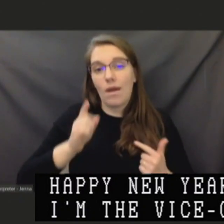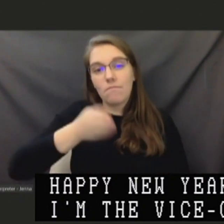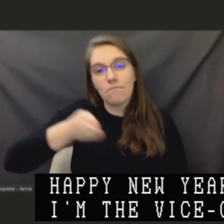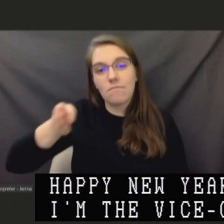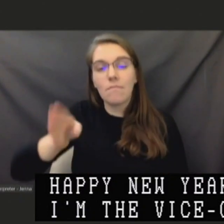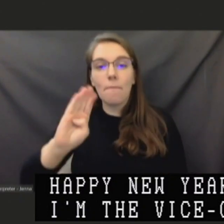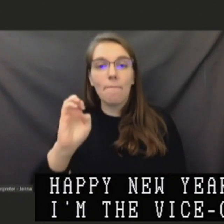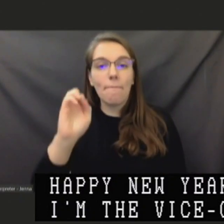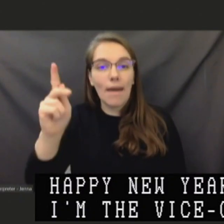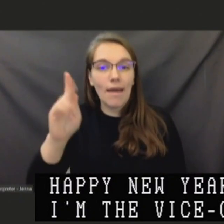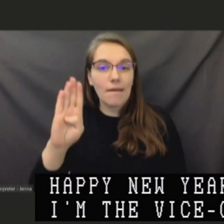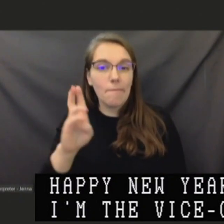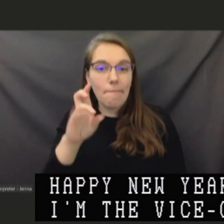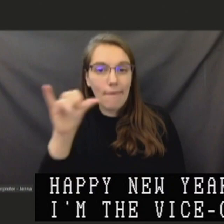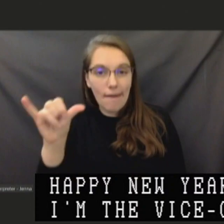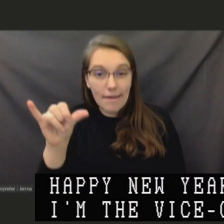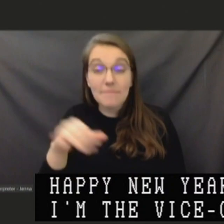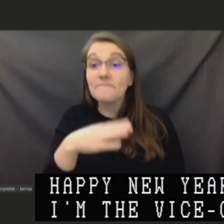Awesome. Carl?